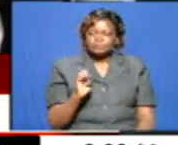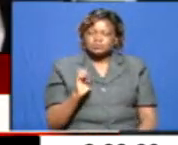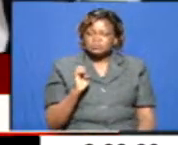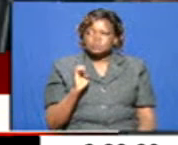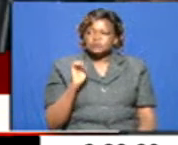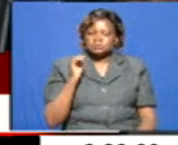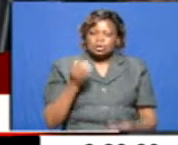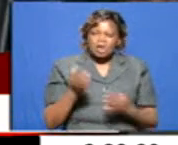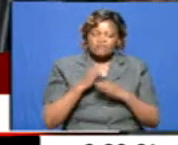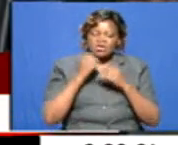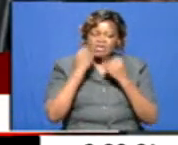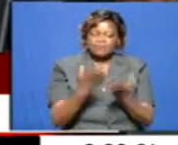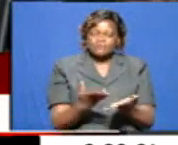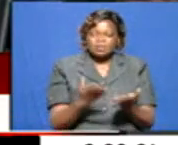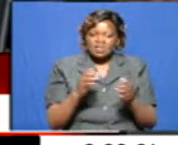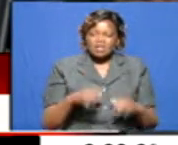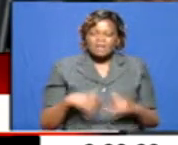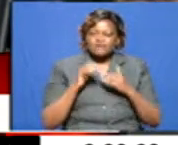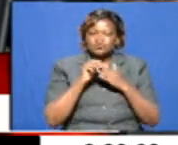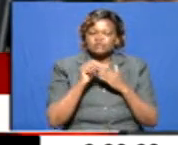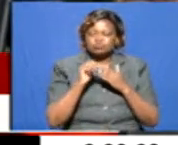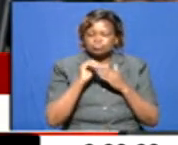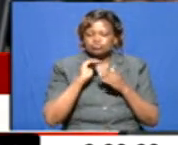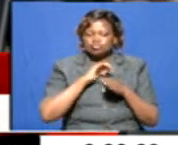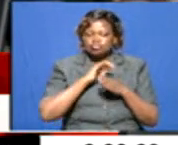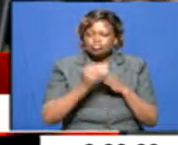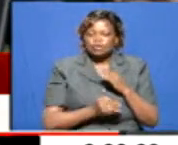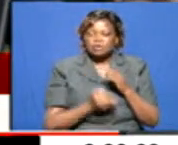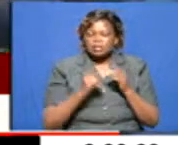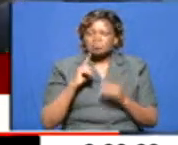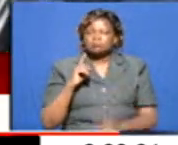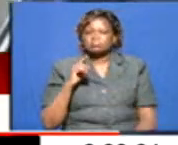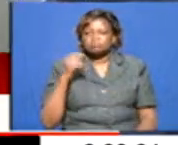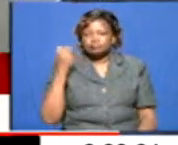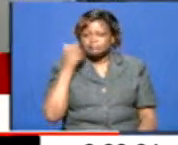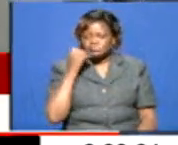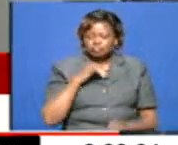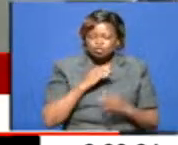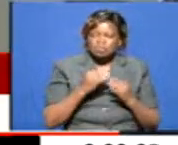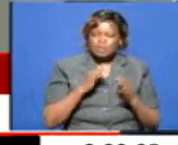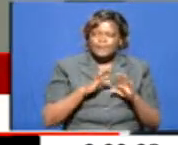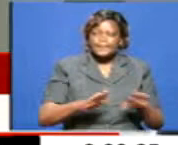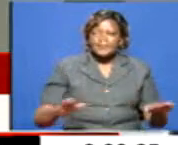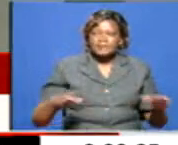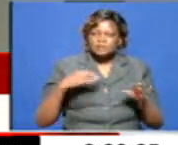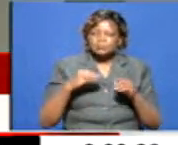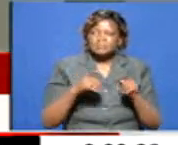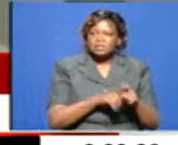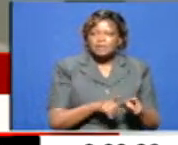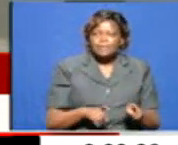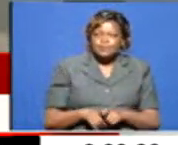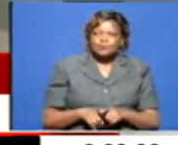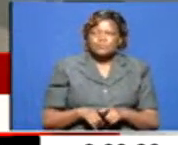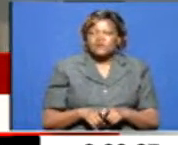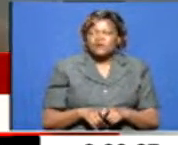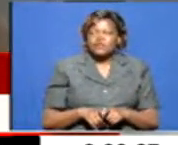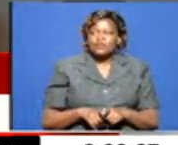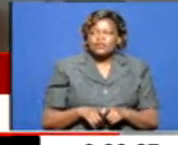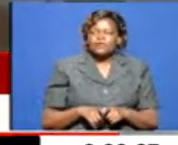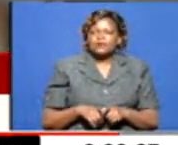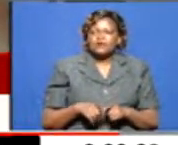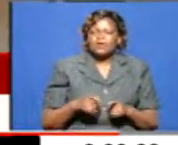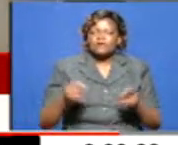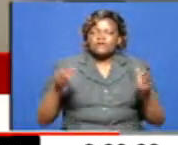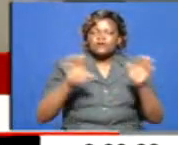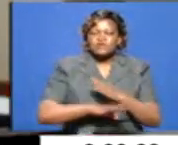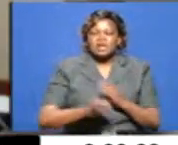cover provides life insurance, critical illness insurance, permanent disability, as well as a funeral cover, and aims to